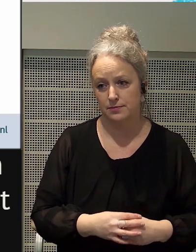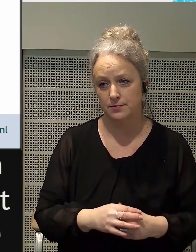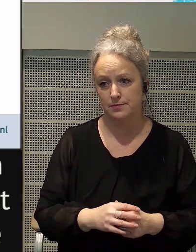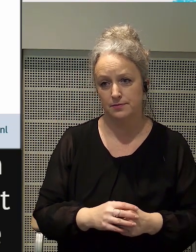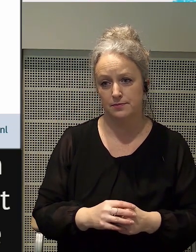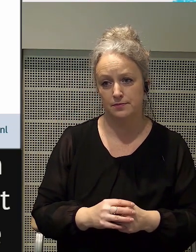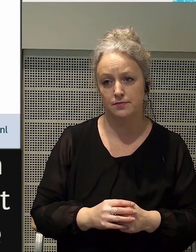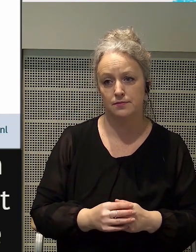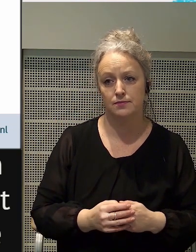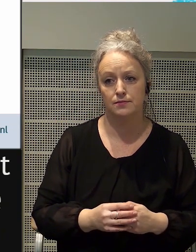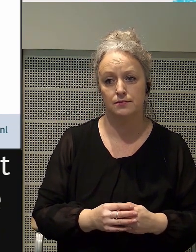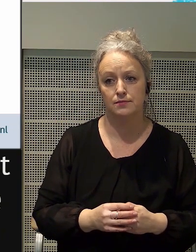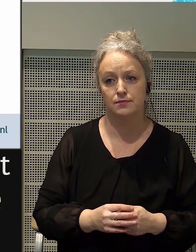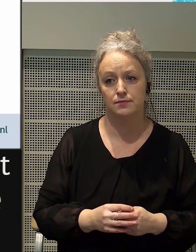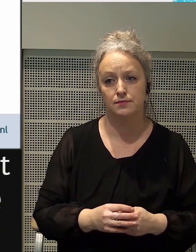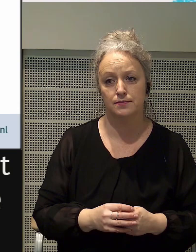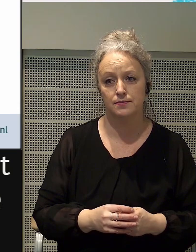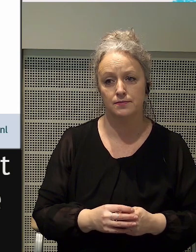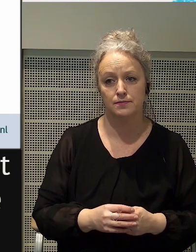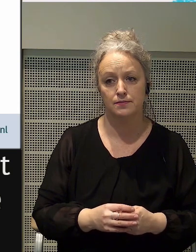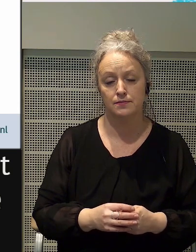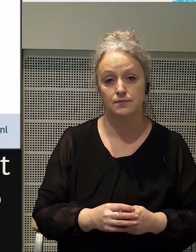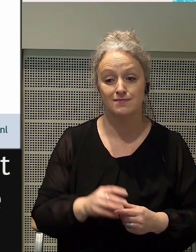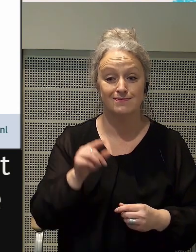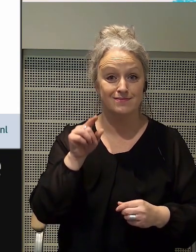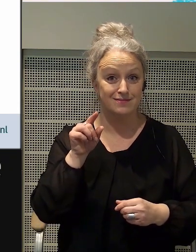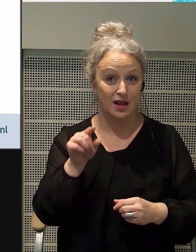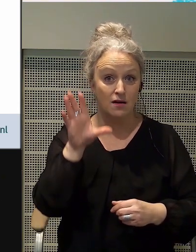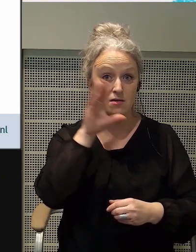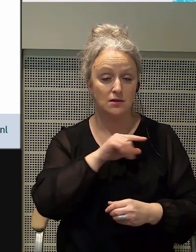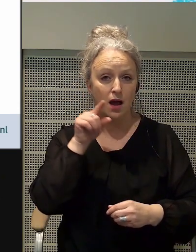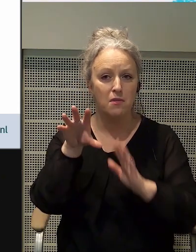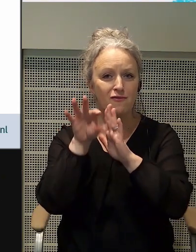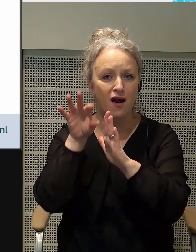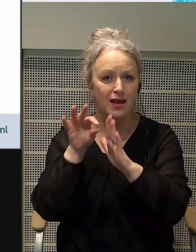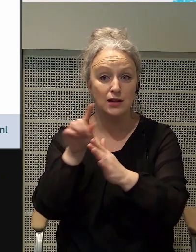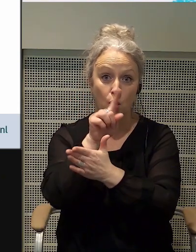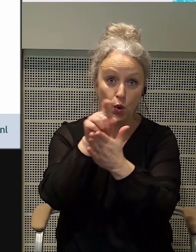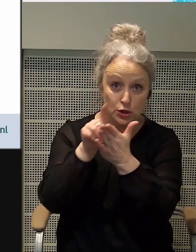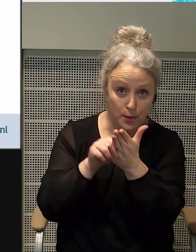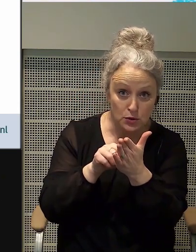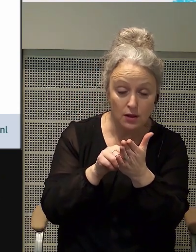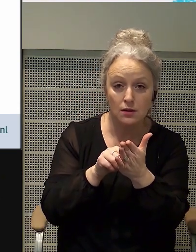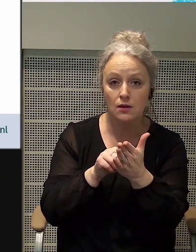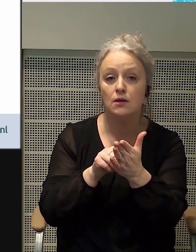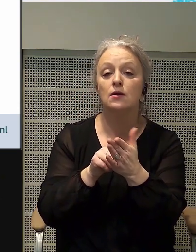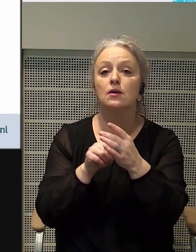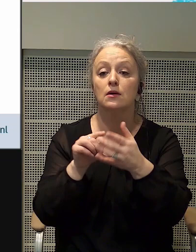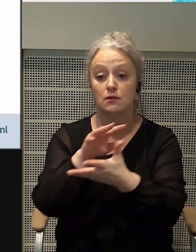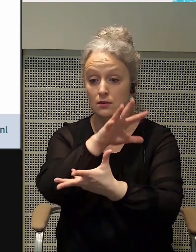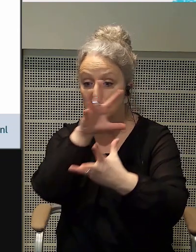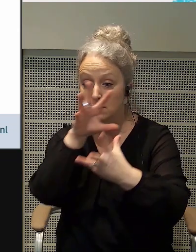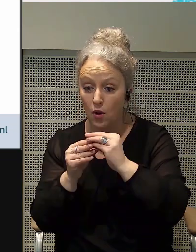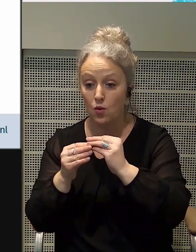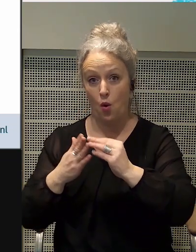can compose your own questionnaire and make it like that more disease specific. You can compare different patient groups on the